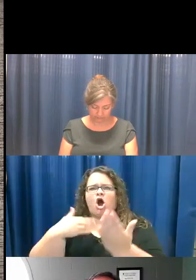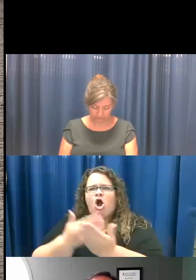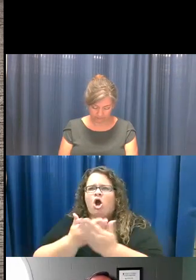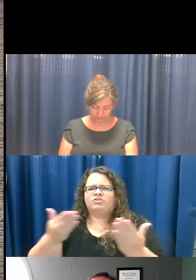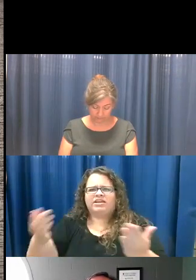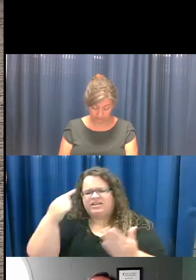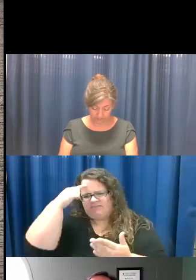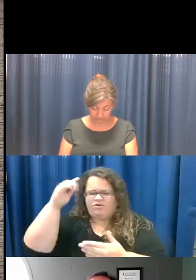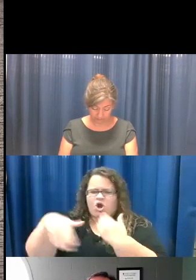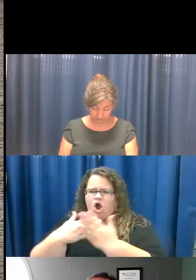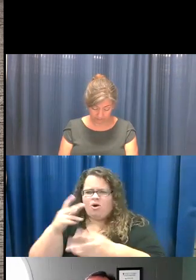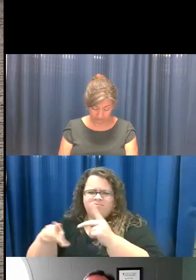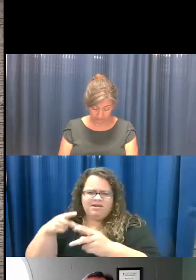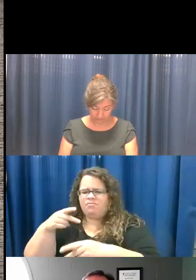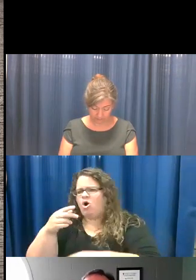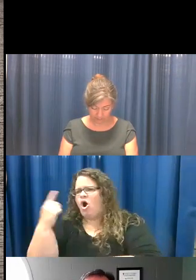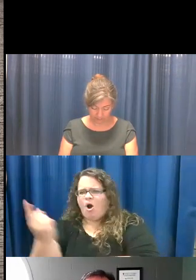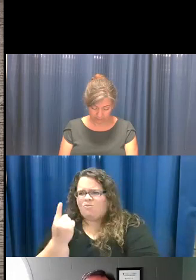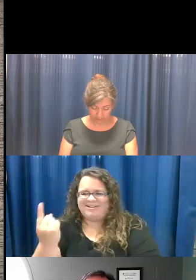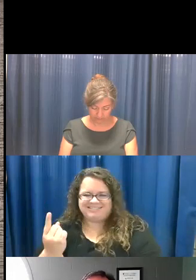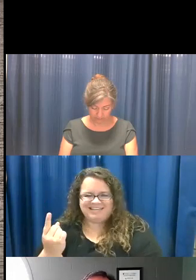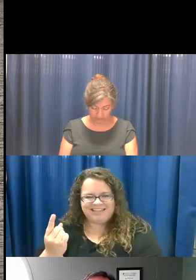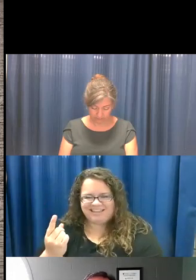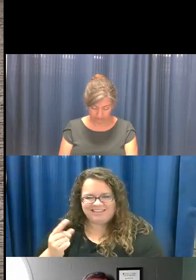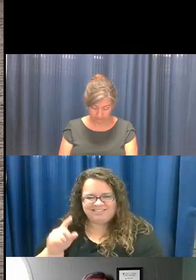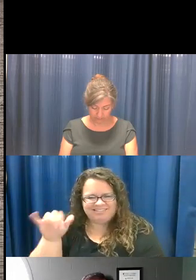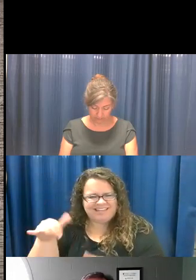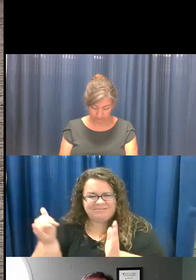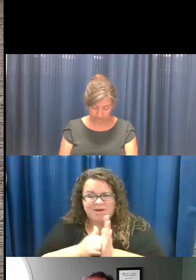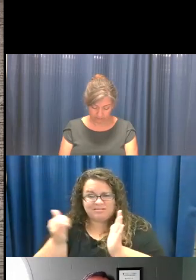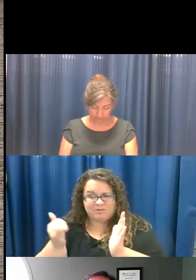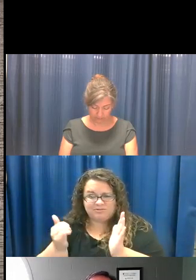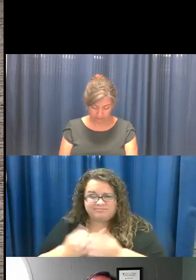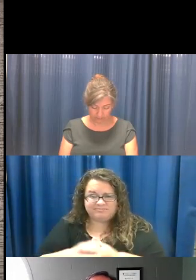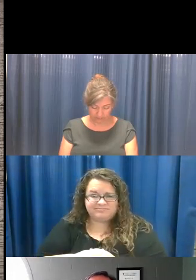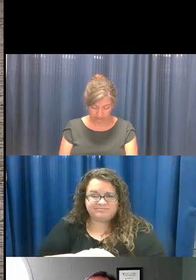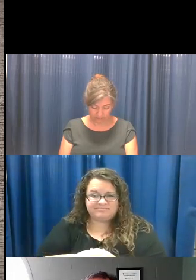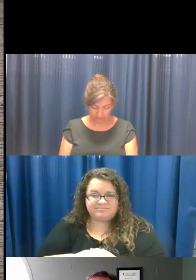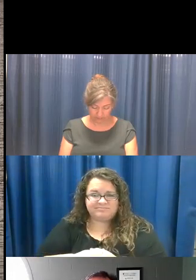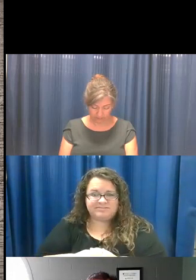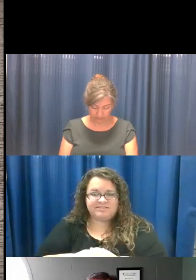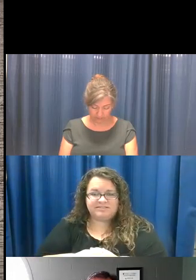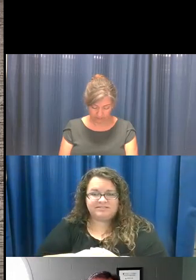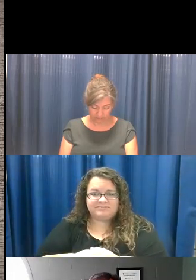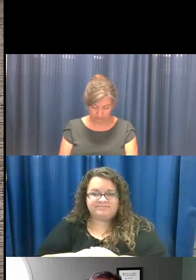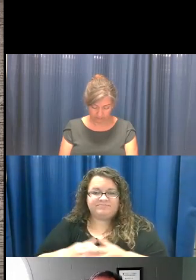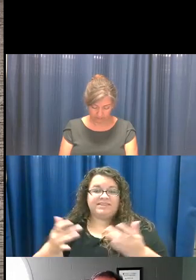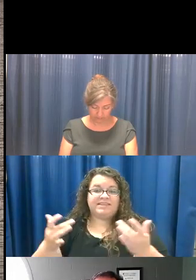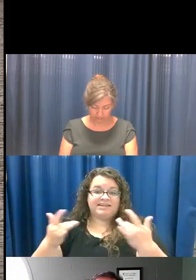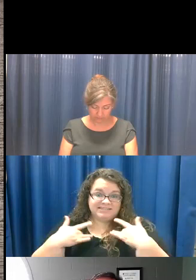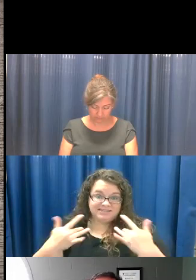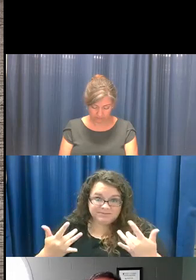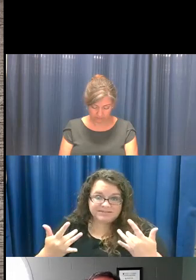time. And that's just not possible. And often it ends up with a very